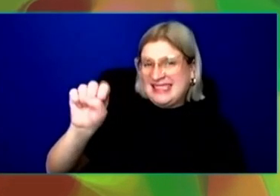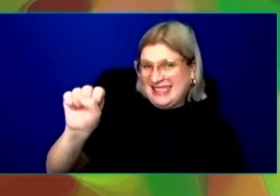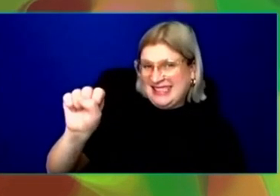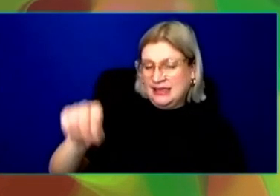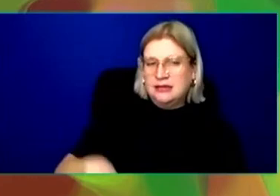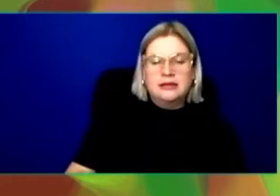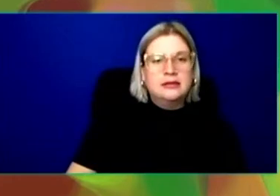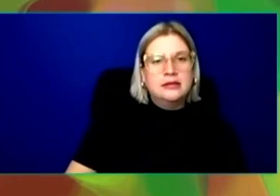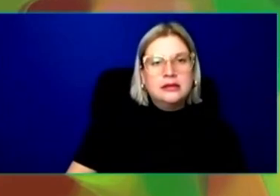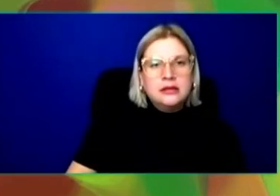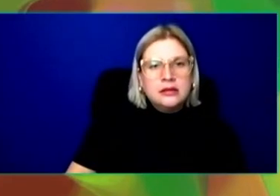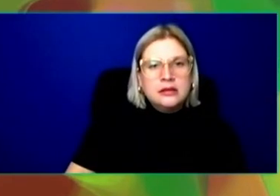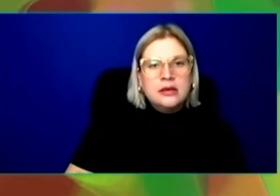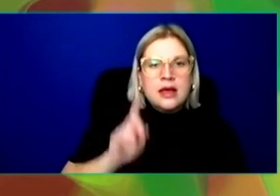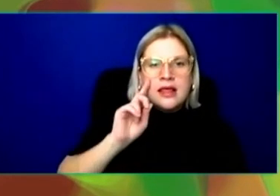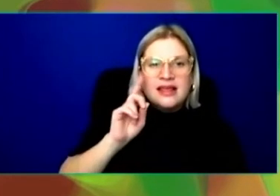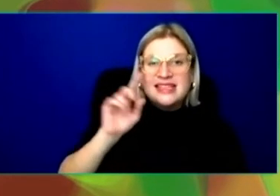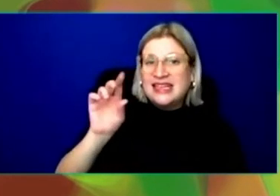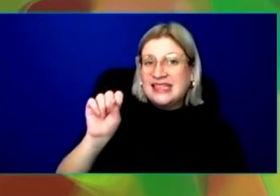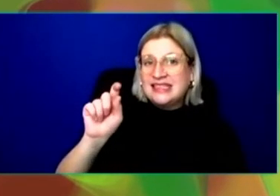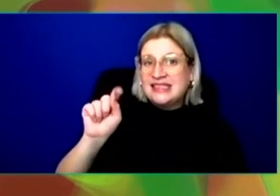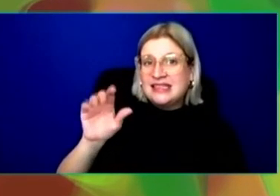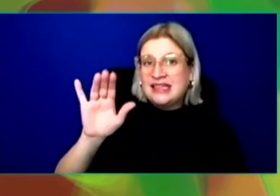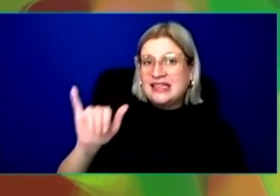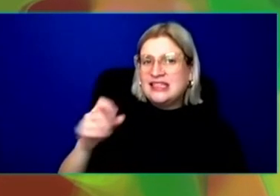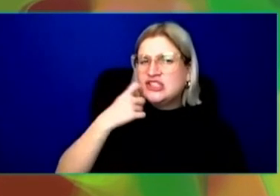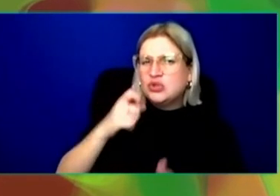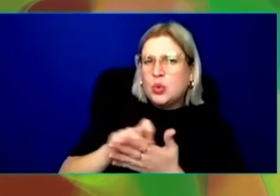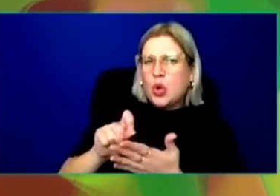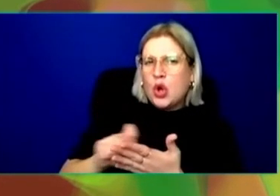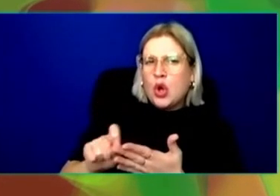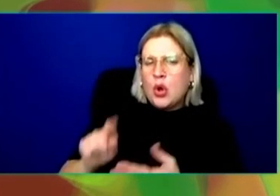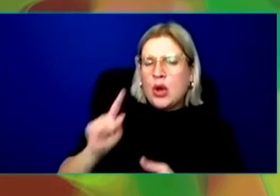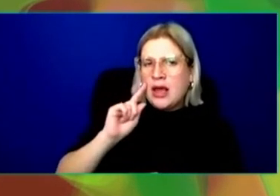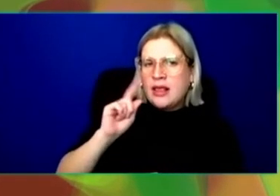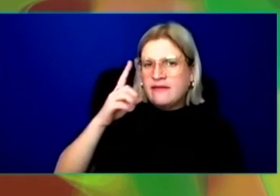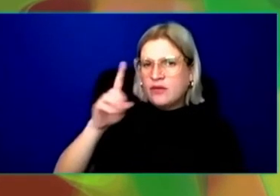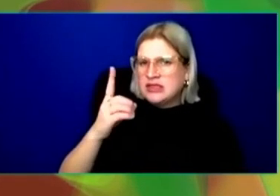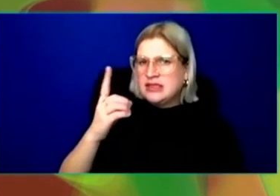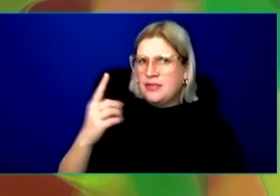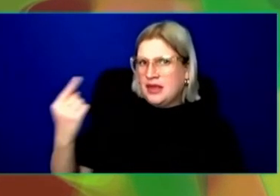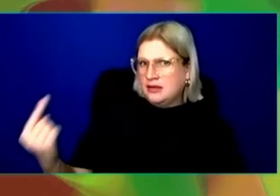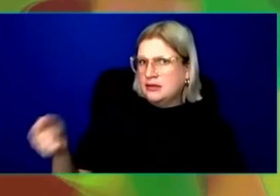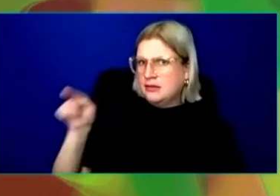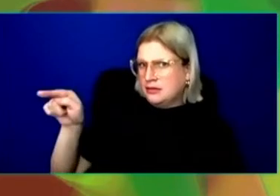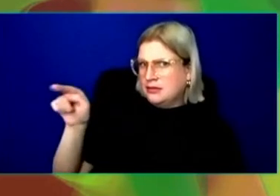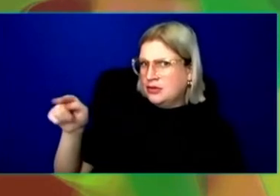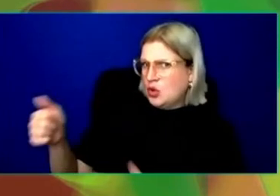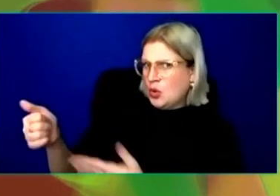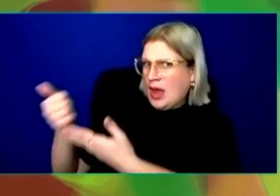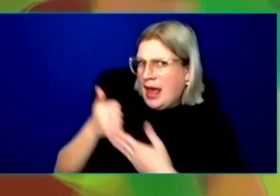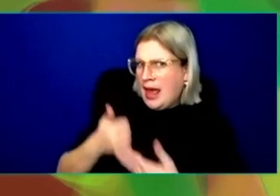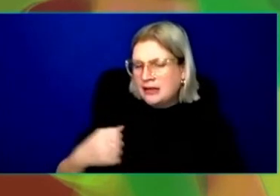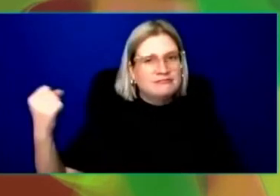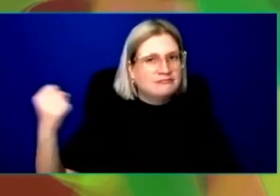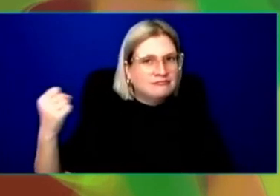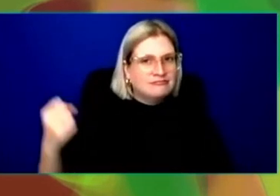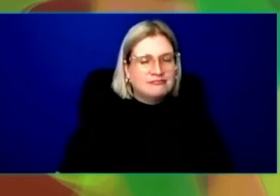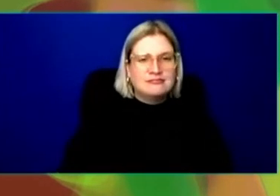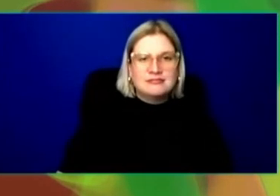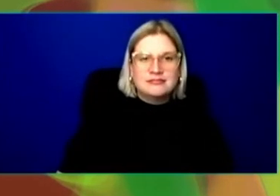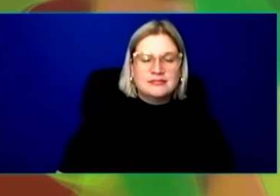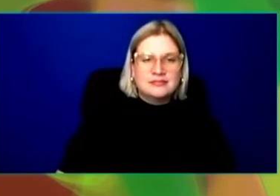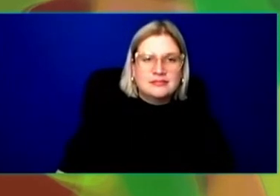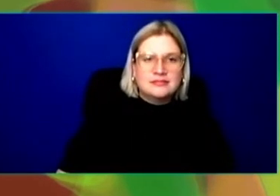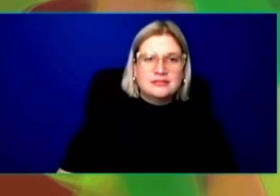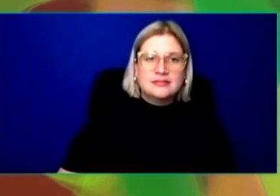about like, because Stacey just wrote a piece about it, I think for a piece that Deirdre helped him like work on, you know, for one of the journals. And